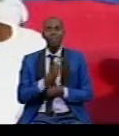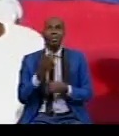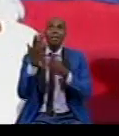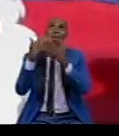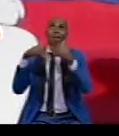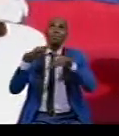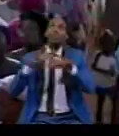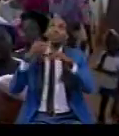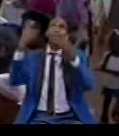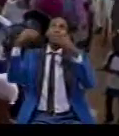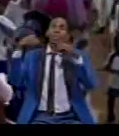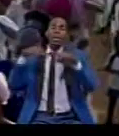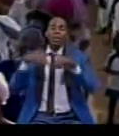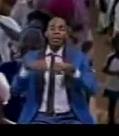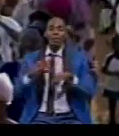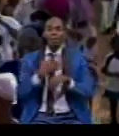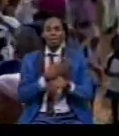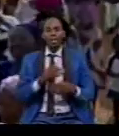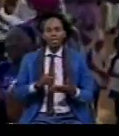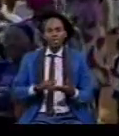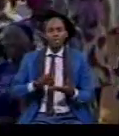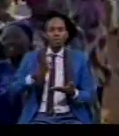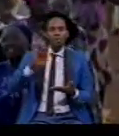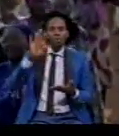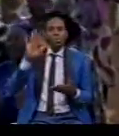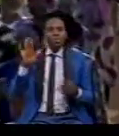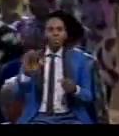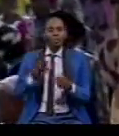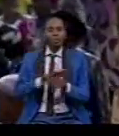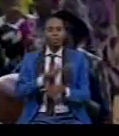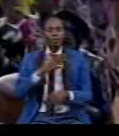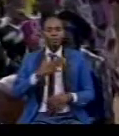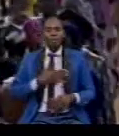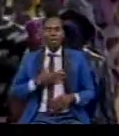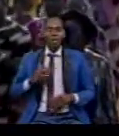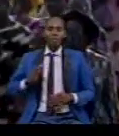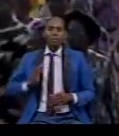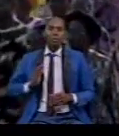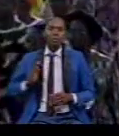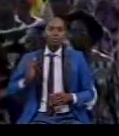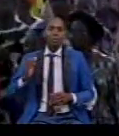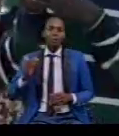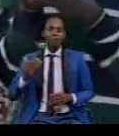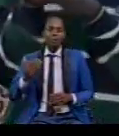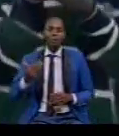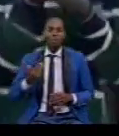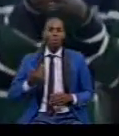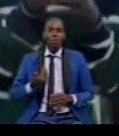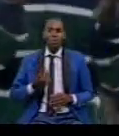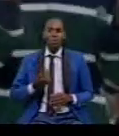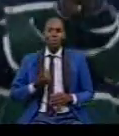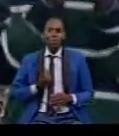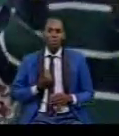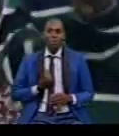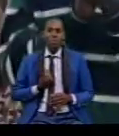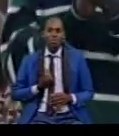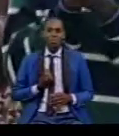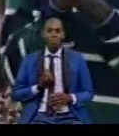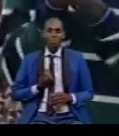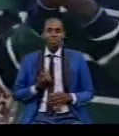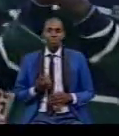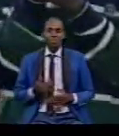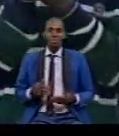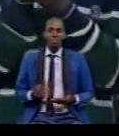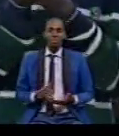your life in Jesus' name. It's your life. It's your redeemer. It's